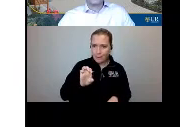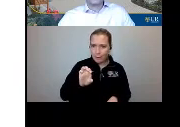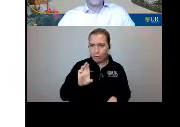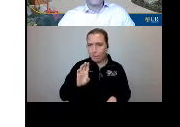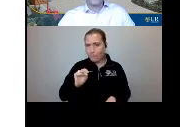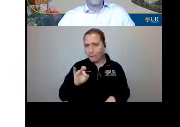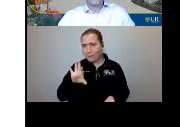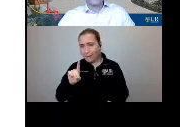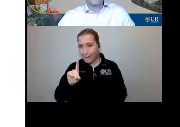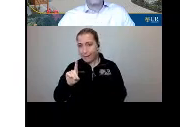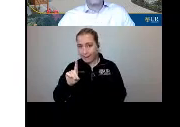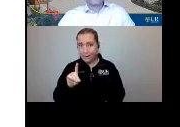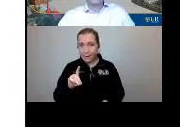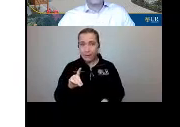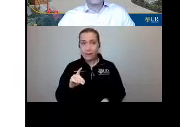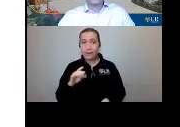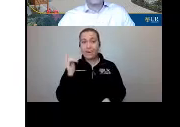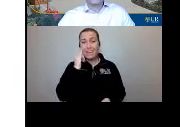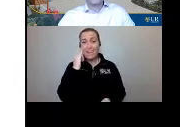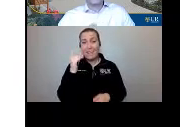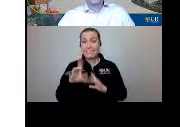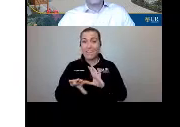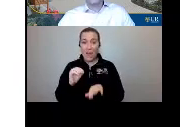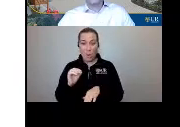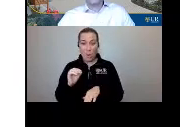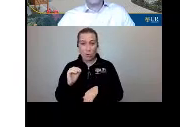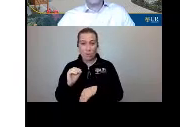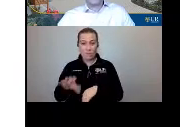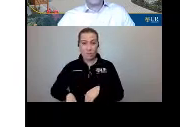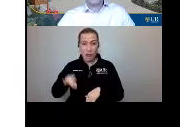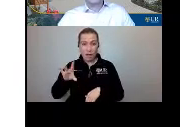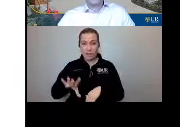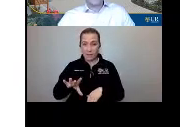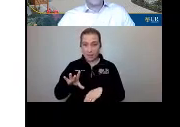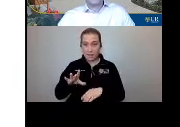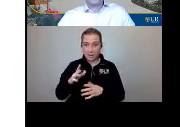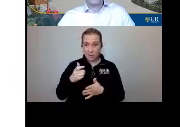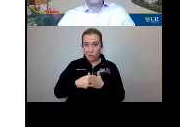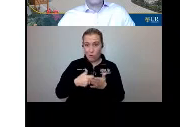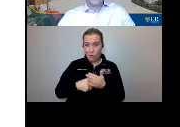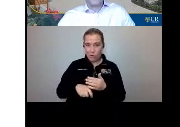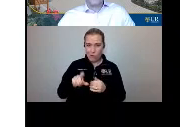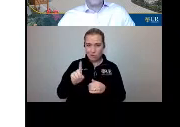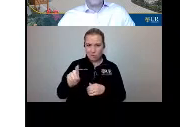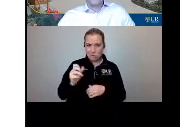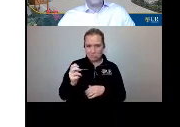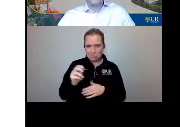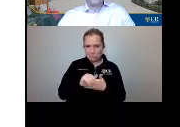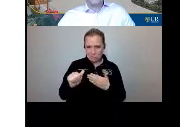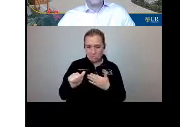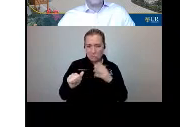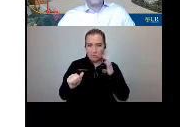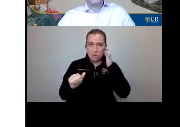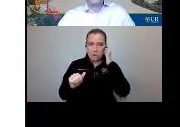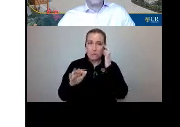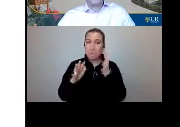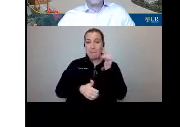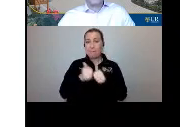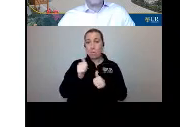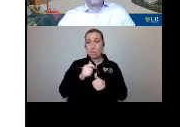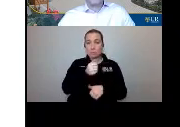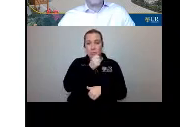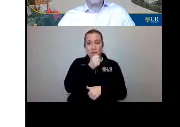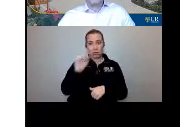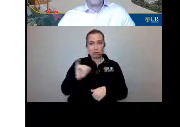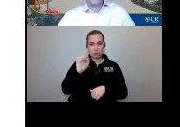It's currently $188 for that exam. Almost all private insurers are covering the lung cancer screening.